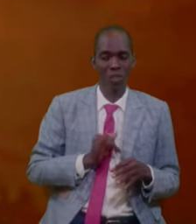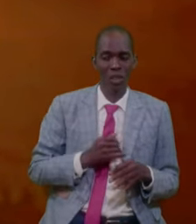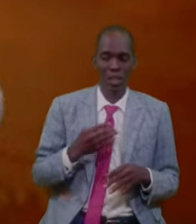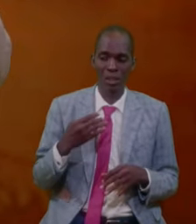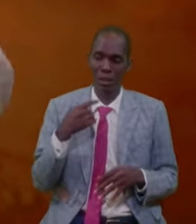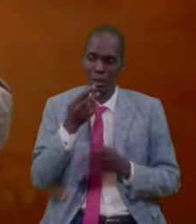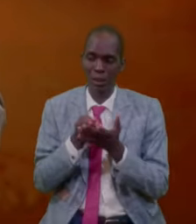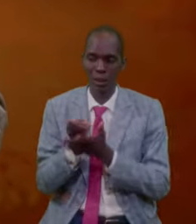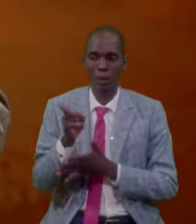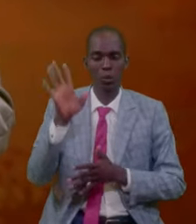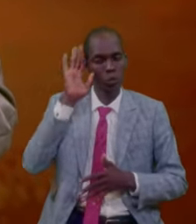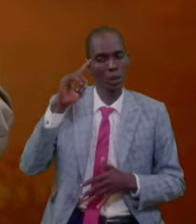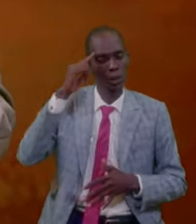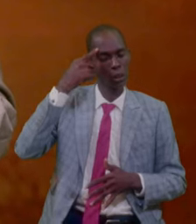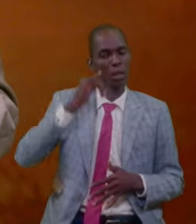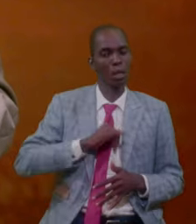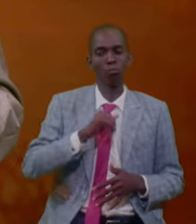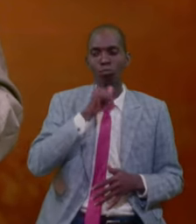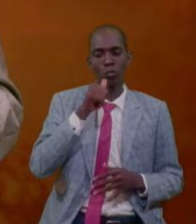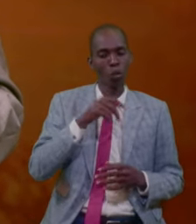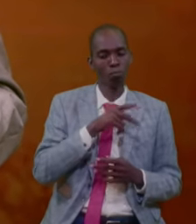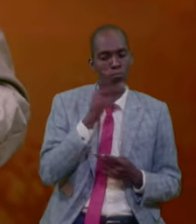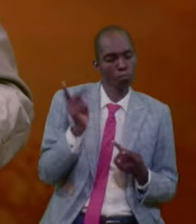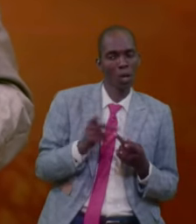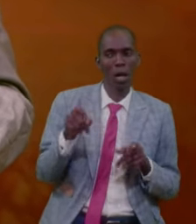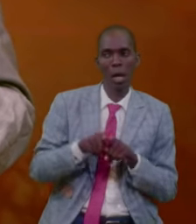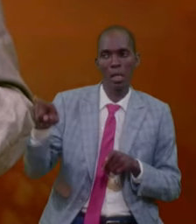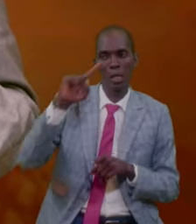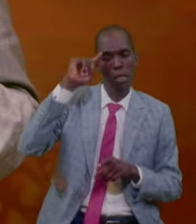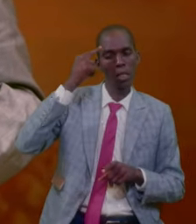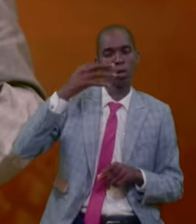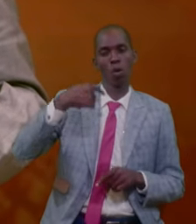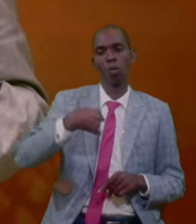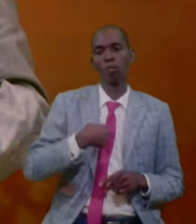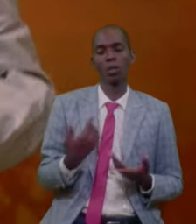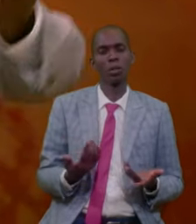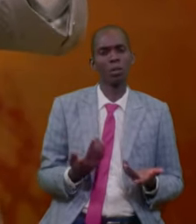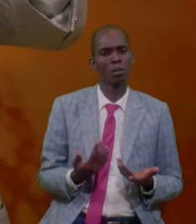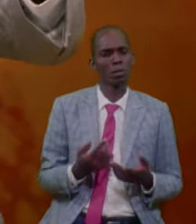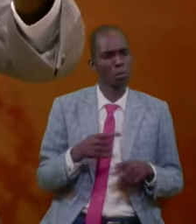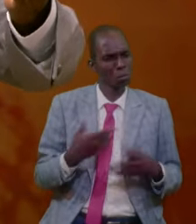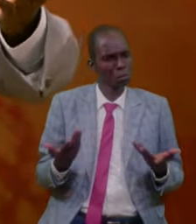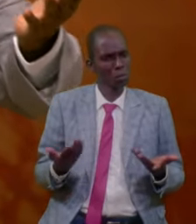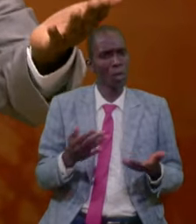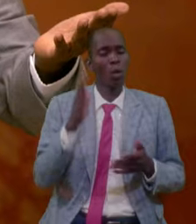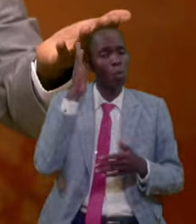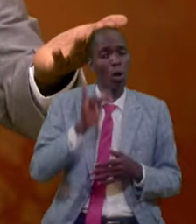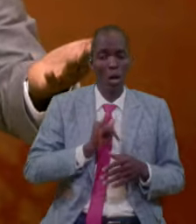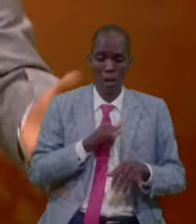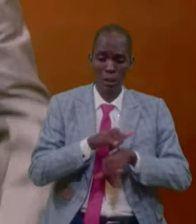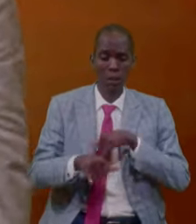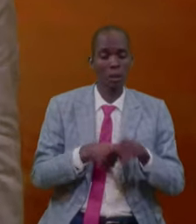they thought if I tell them the truth. And so what? Am I going to deceive myself or deceive them,